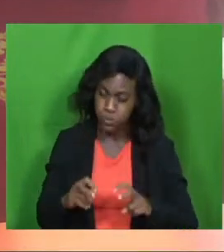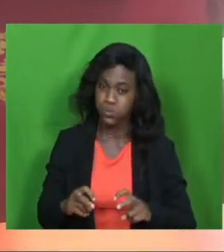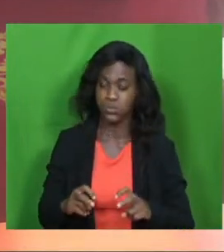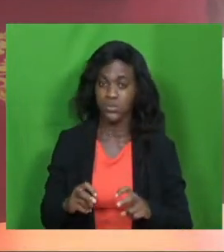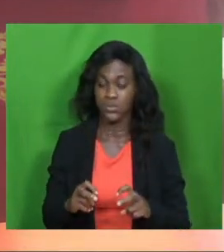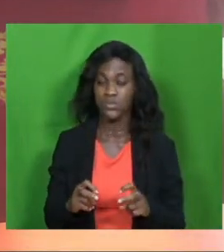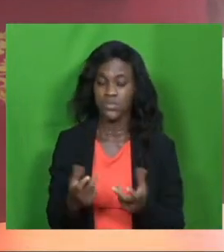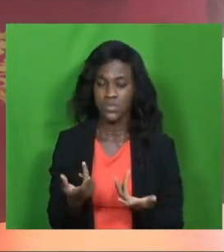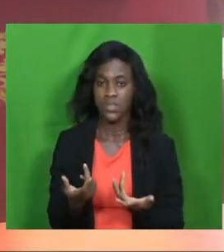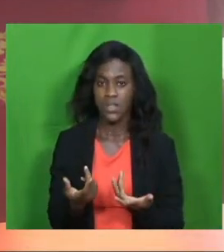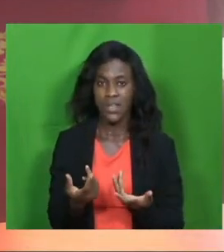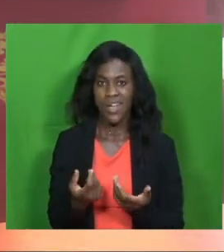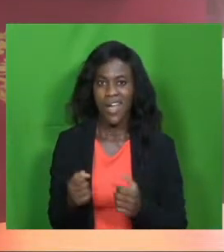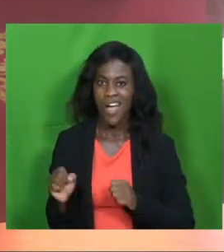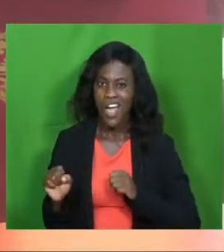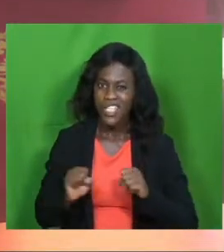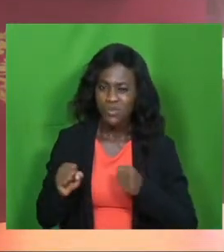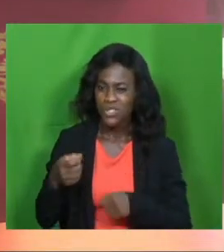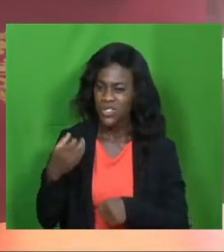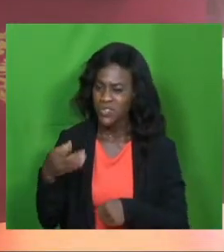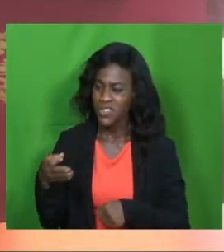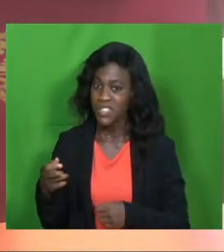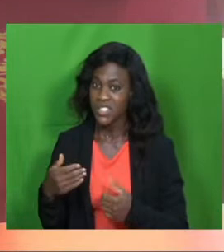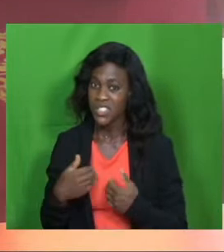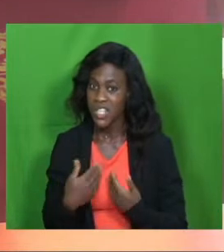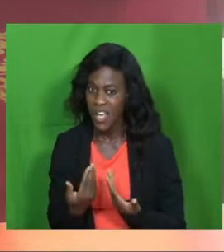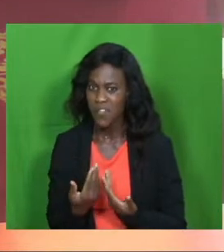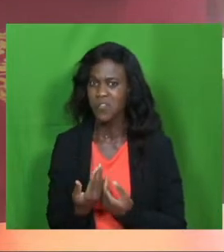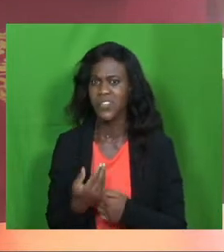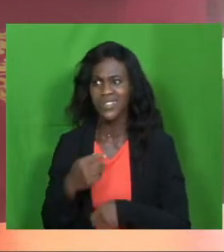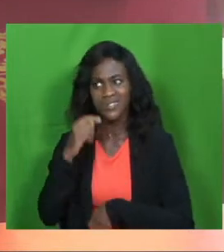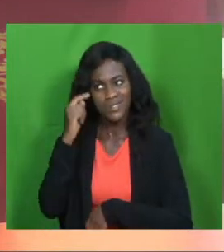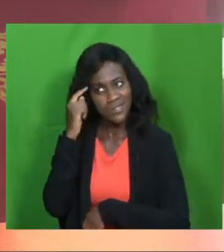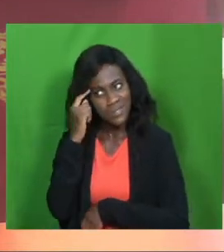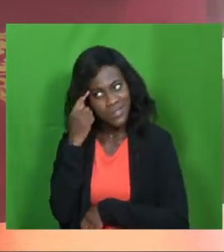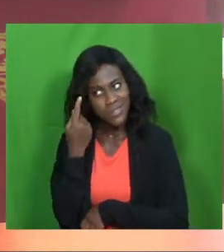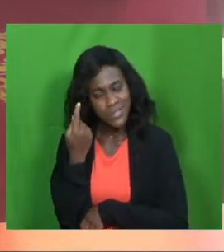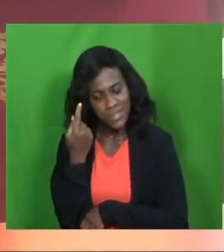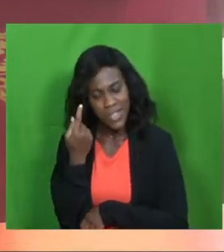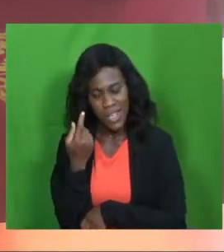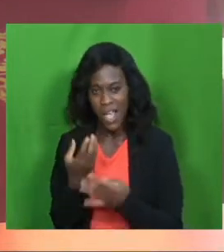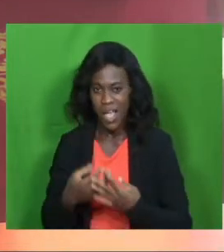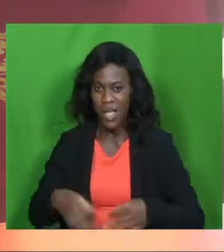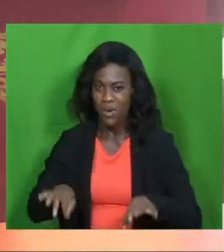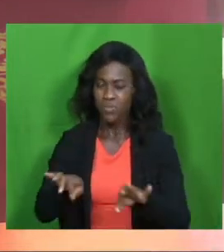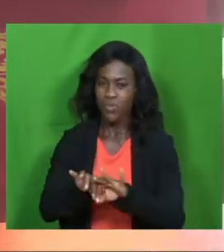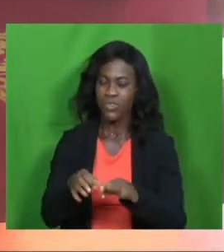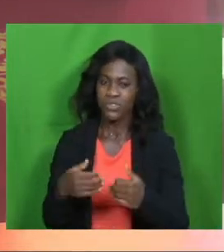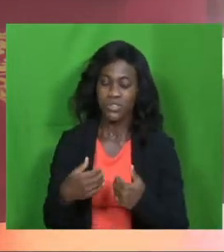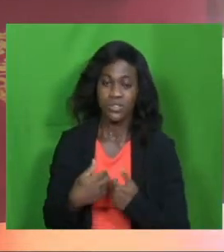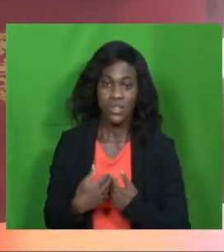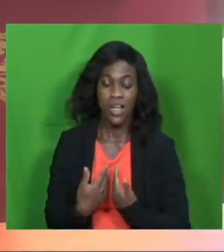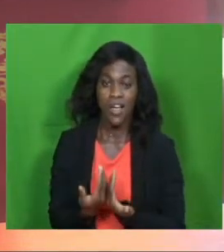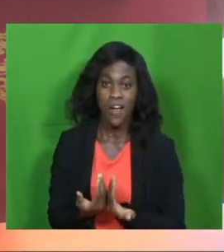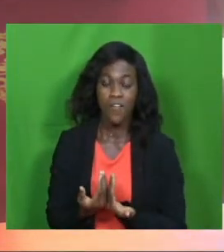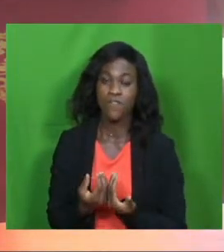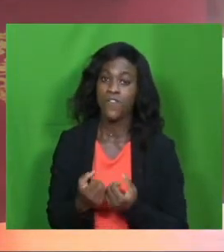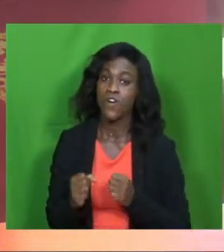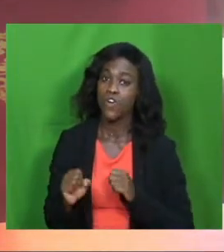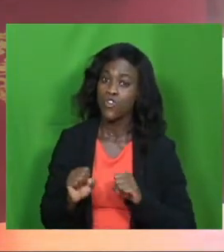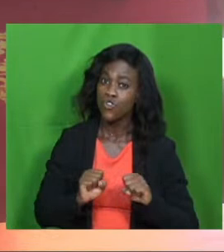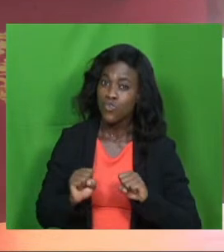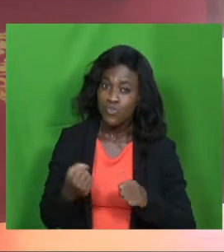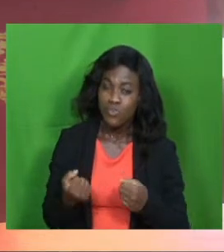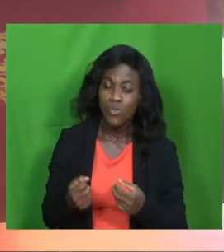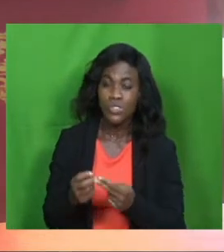sports facilities and the need for us to have sports facilities at the basic level, especially at the district level,